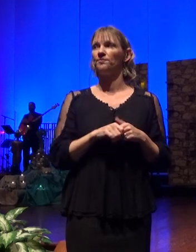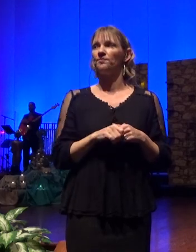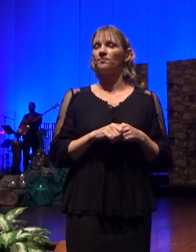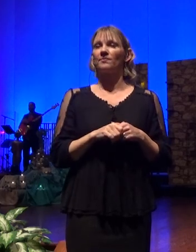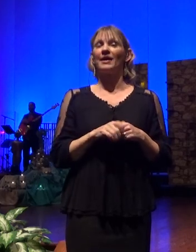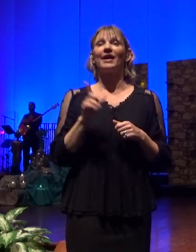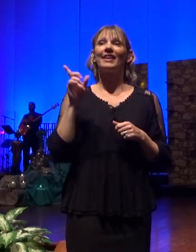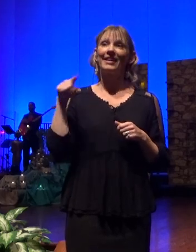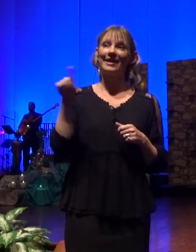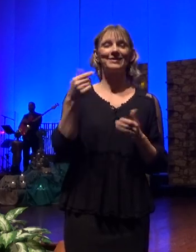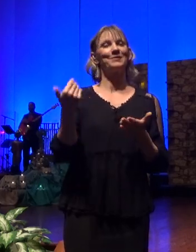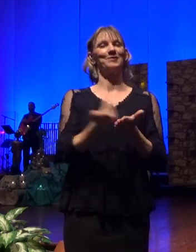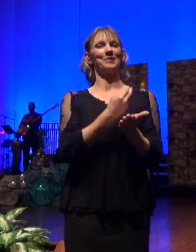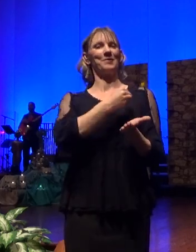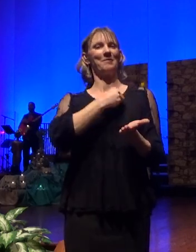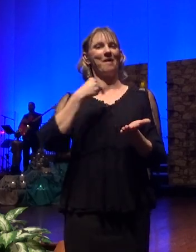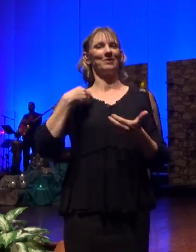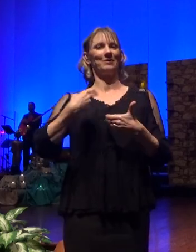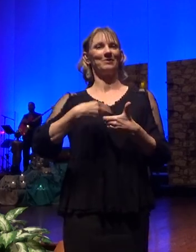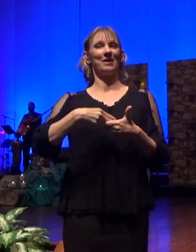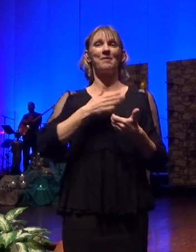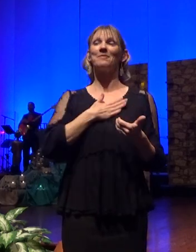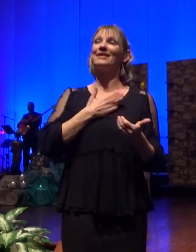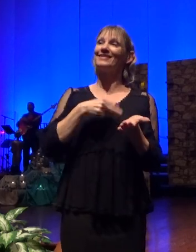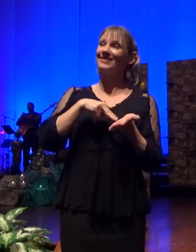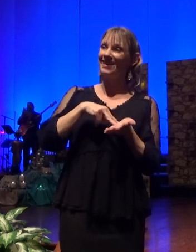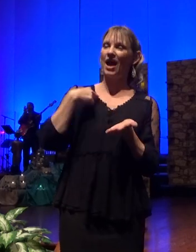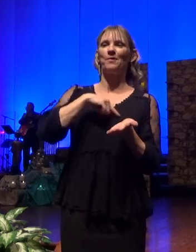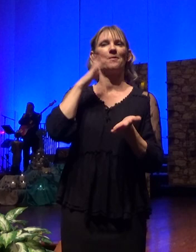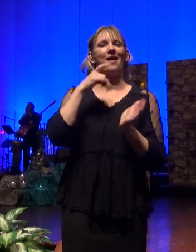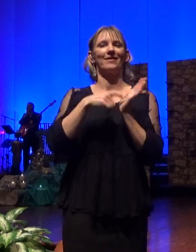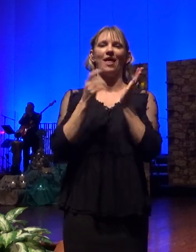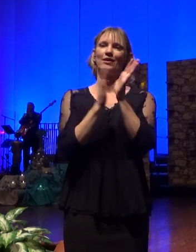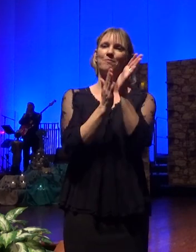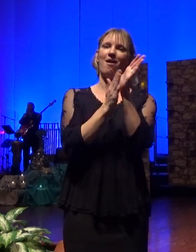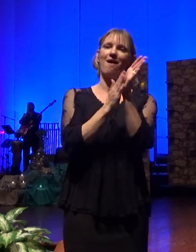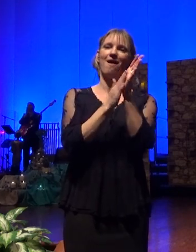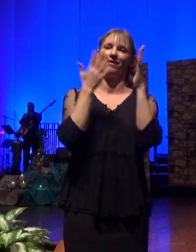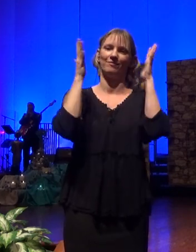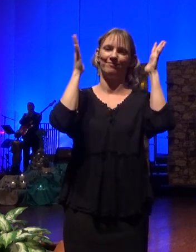These are the new members joining us. Please stay standing and we can acknowledge them with some applause.